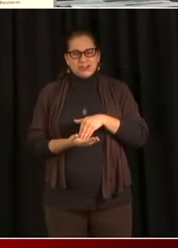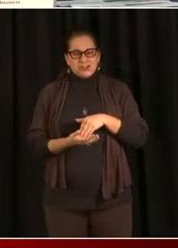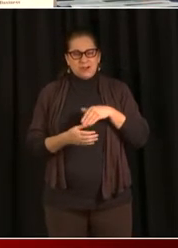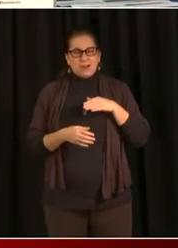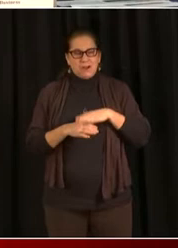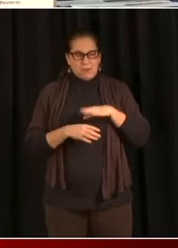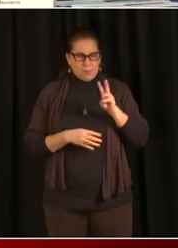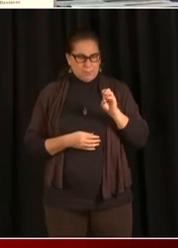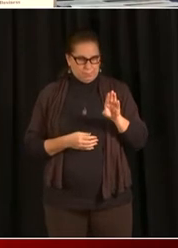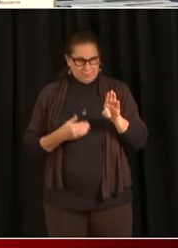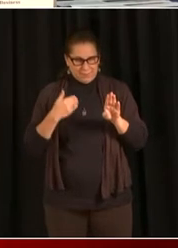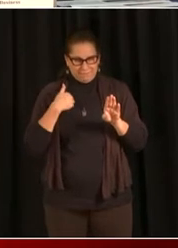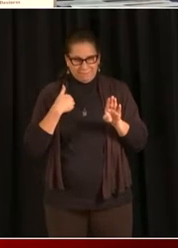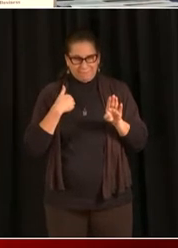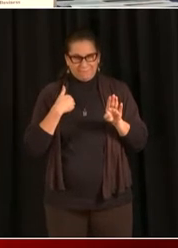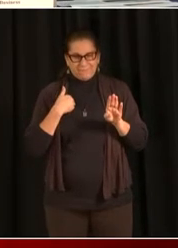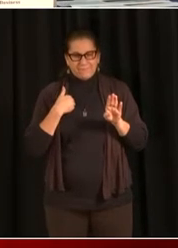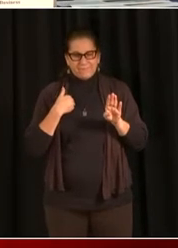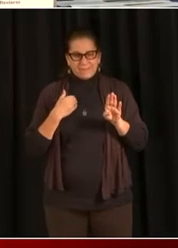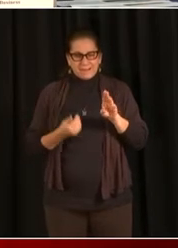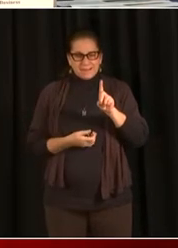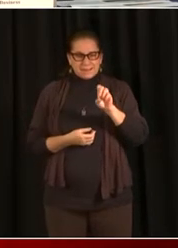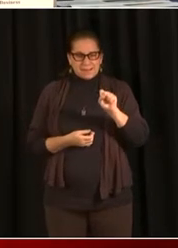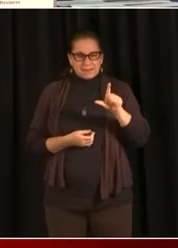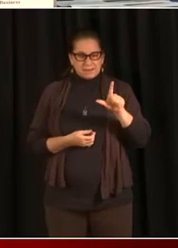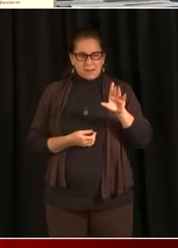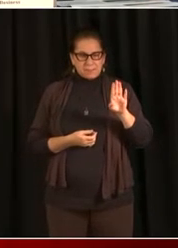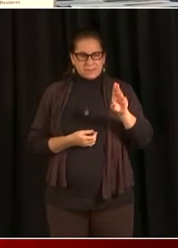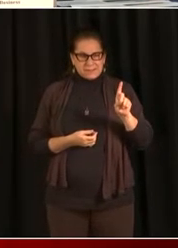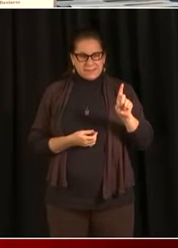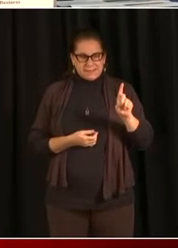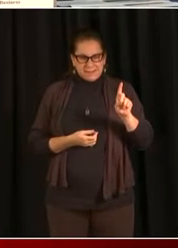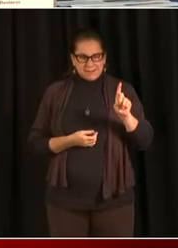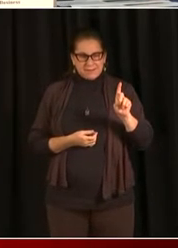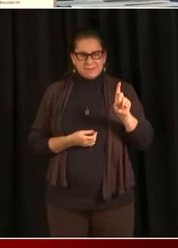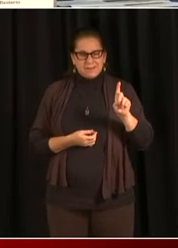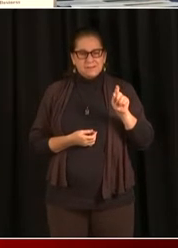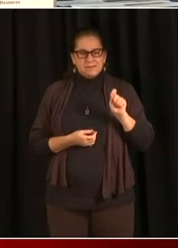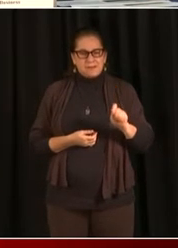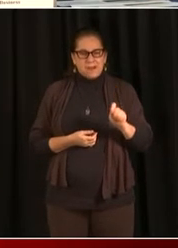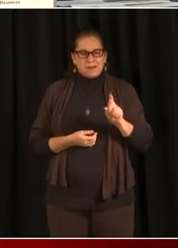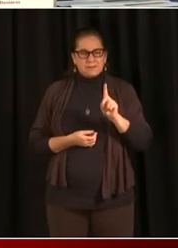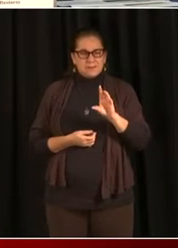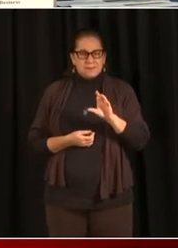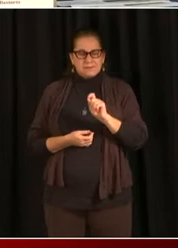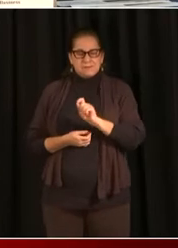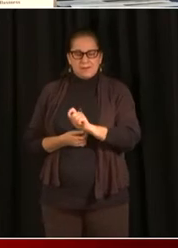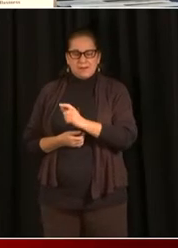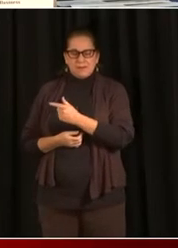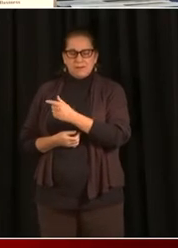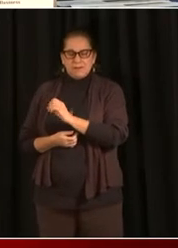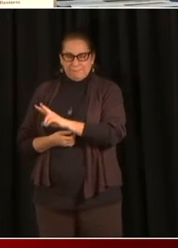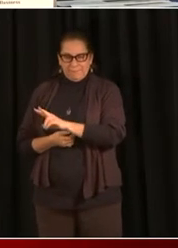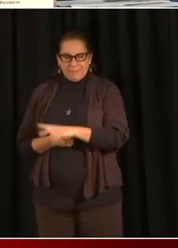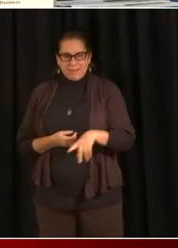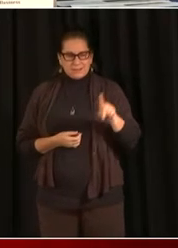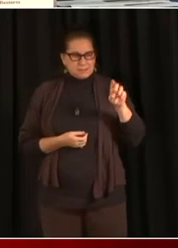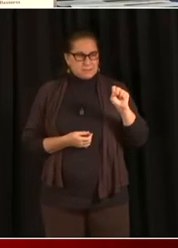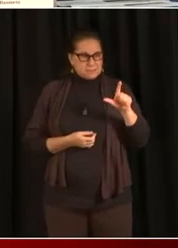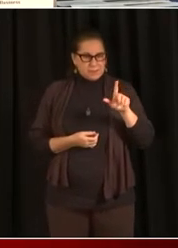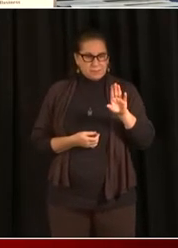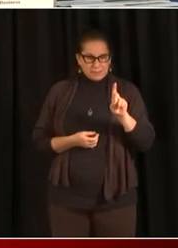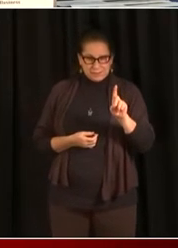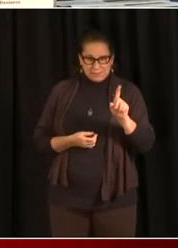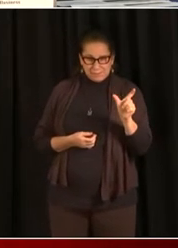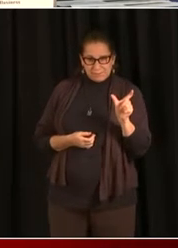website, and again, DSLBD.dc.gov, and you can go there and you can see, we have all of our 18 corridors